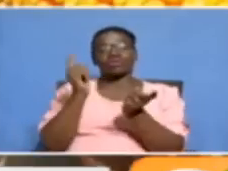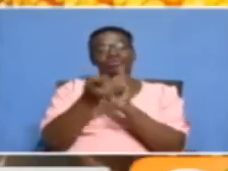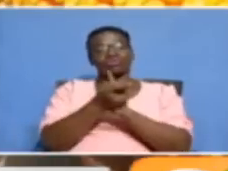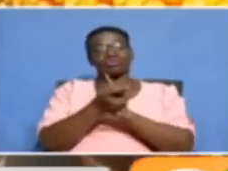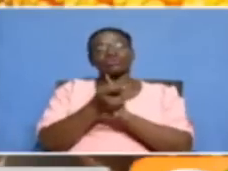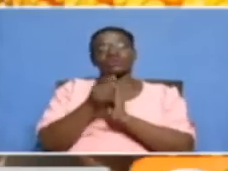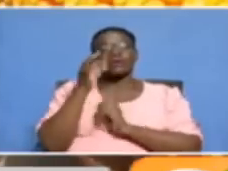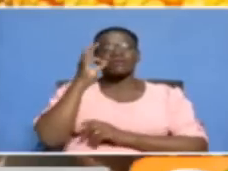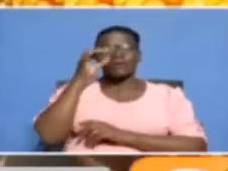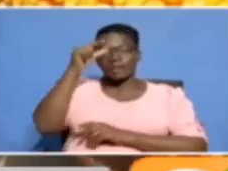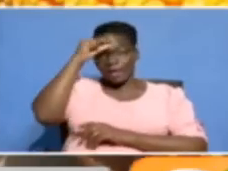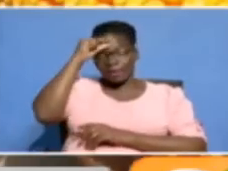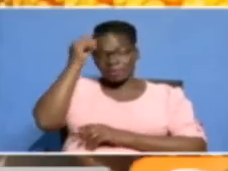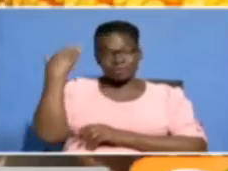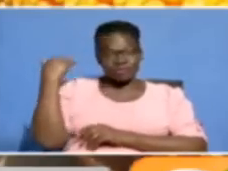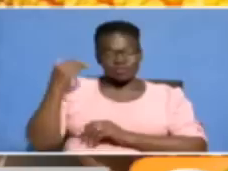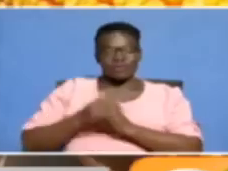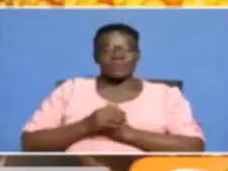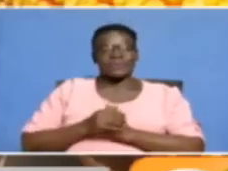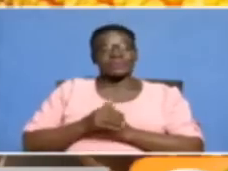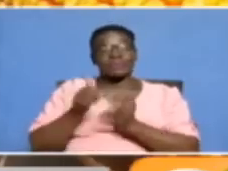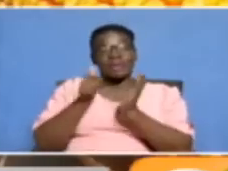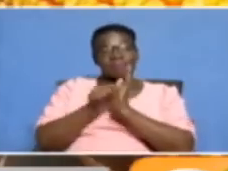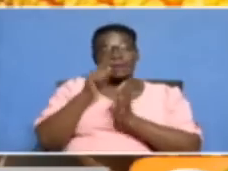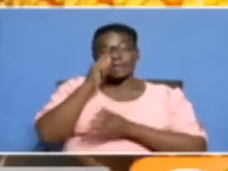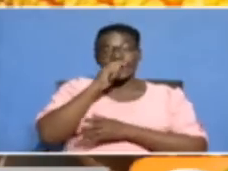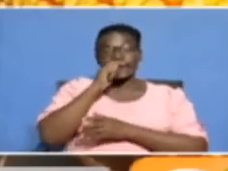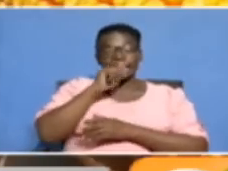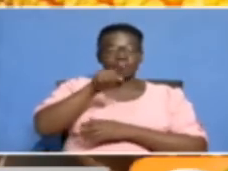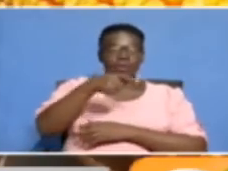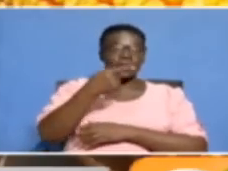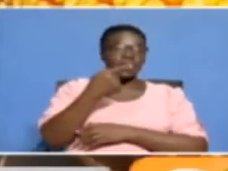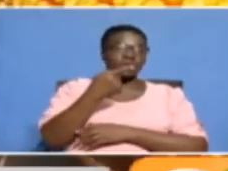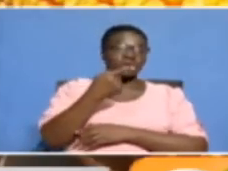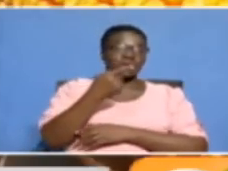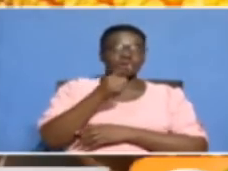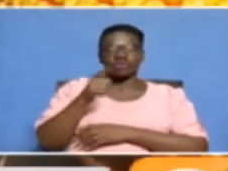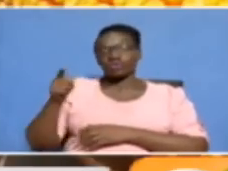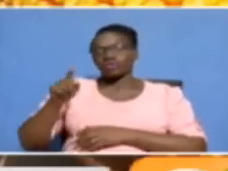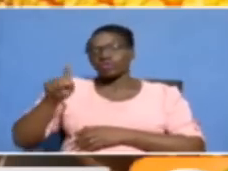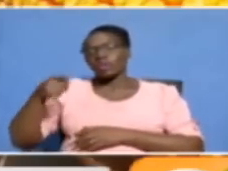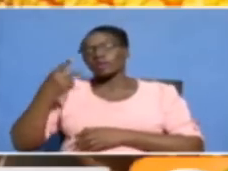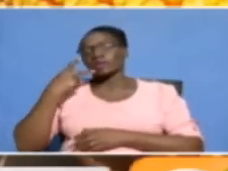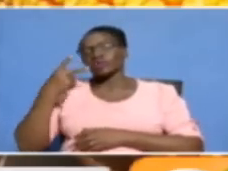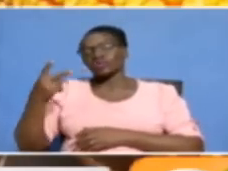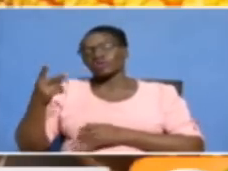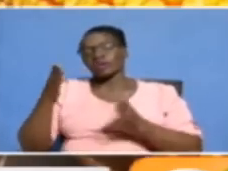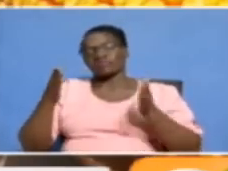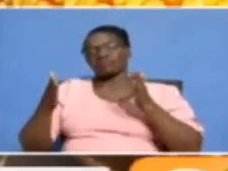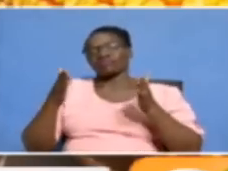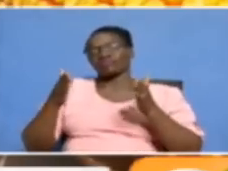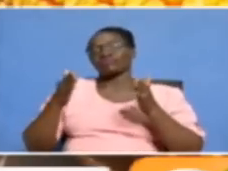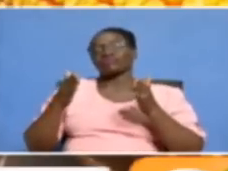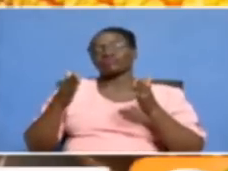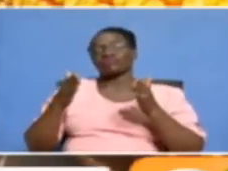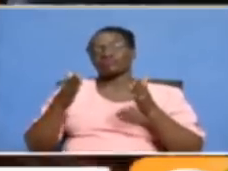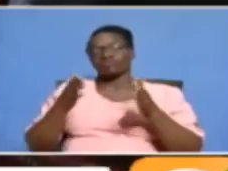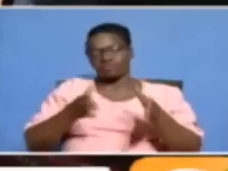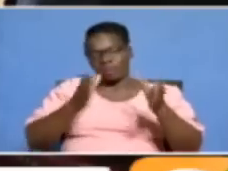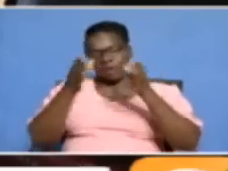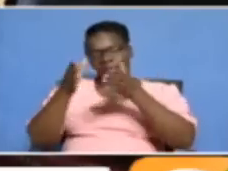Maize prices in Uganda and Tanzania ranging at between 1,000 and 1,200 shillings per bag. In setting